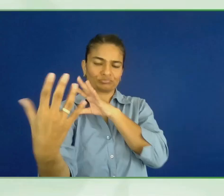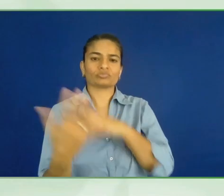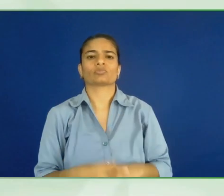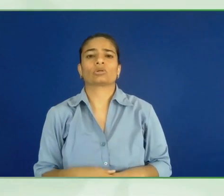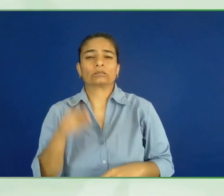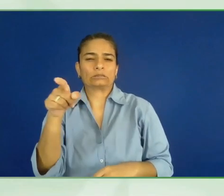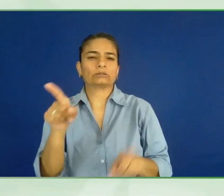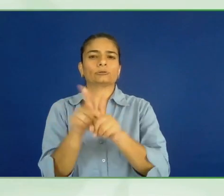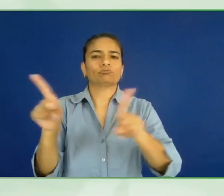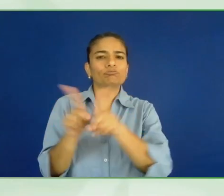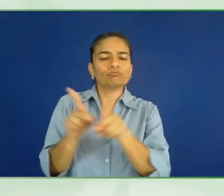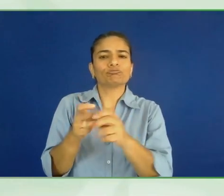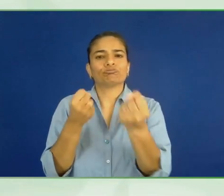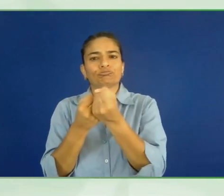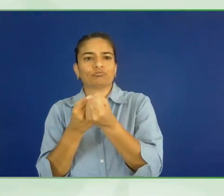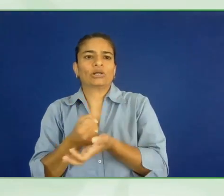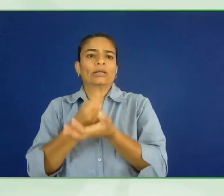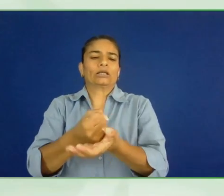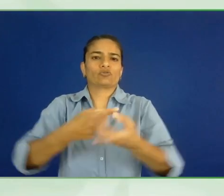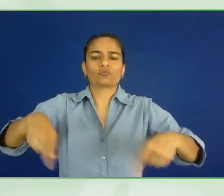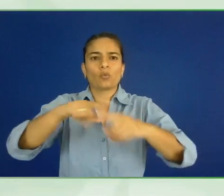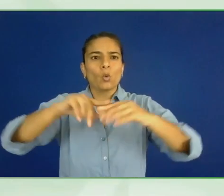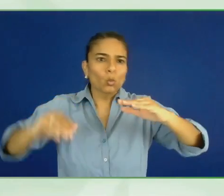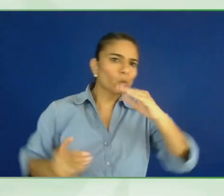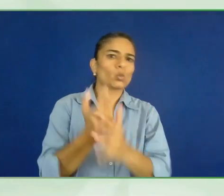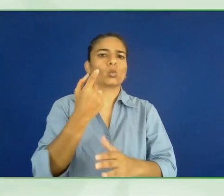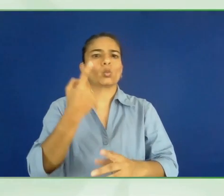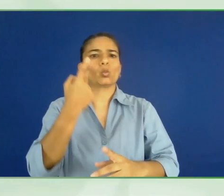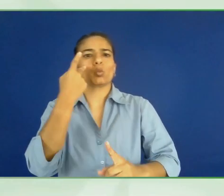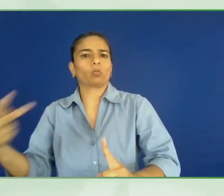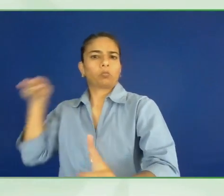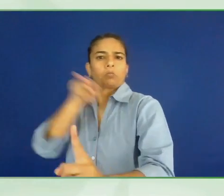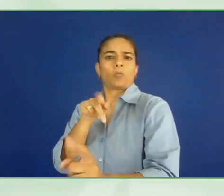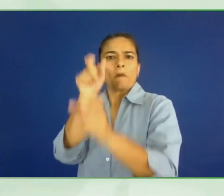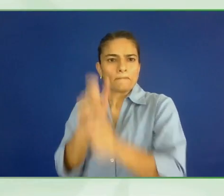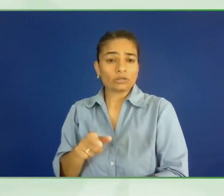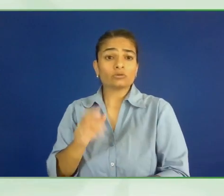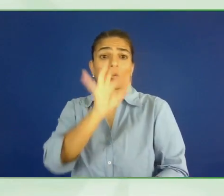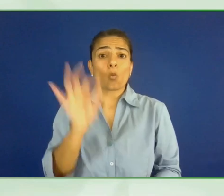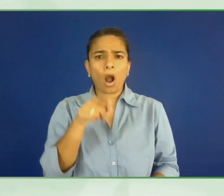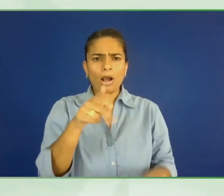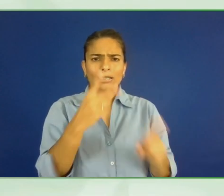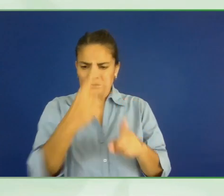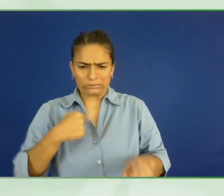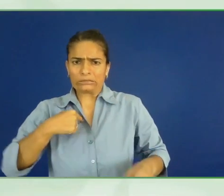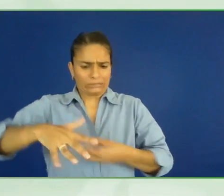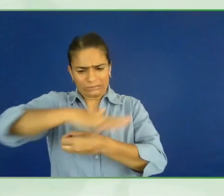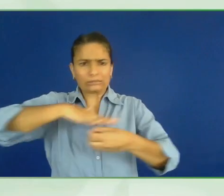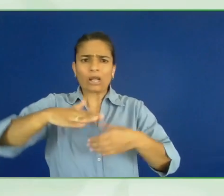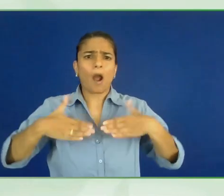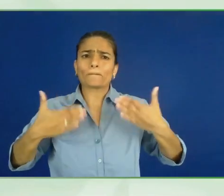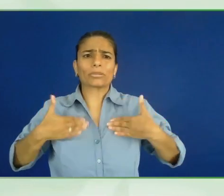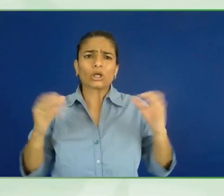new insights to the person that has issues with the localization, because they can meet persons that